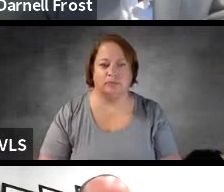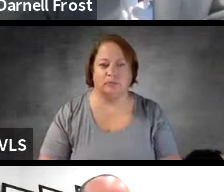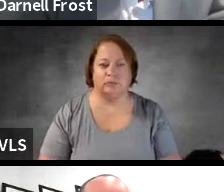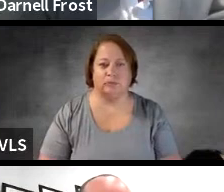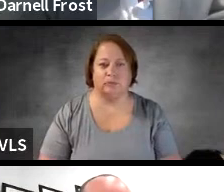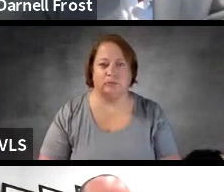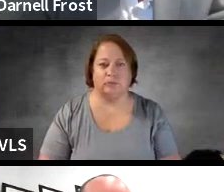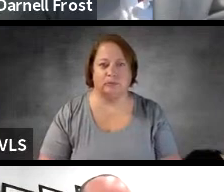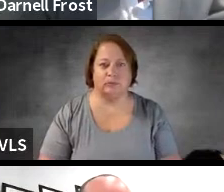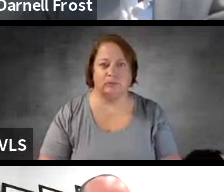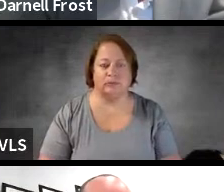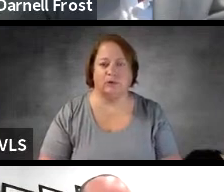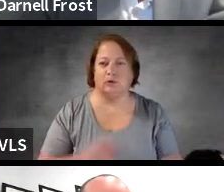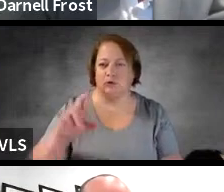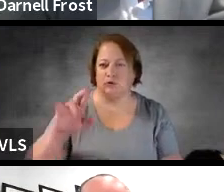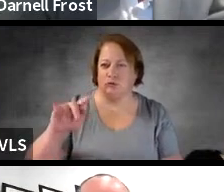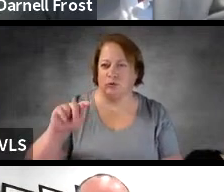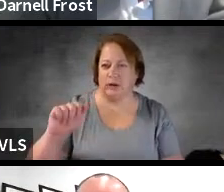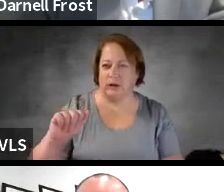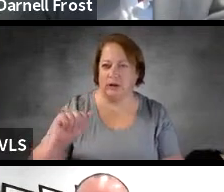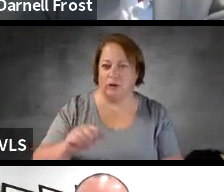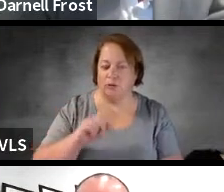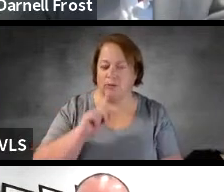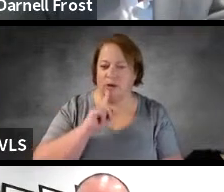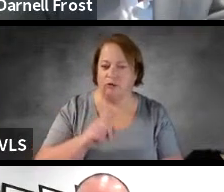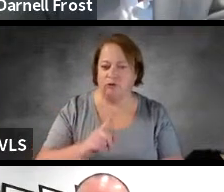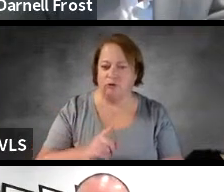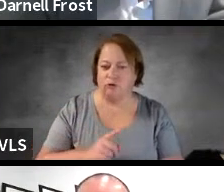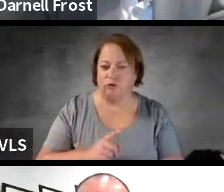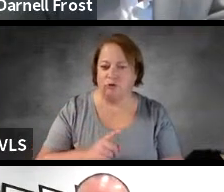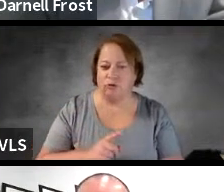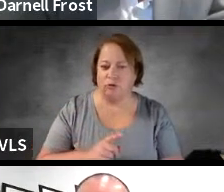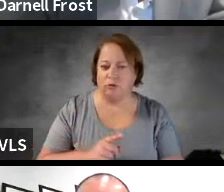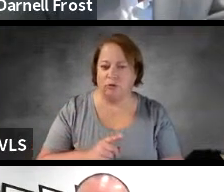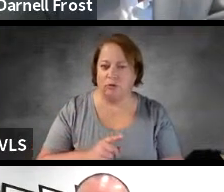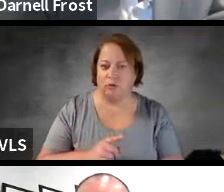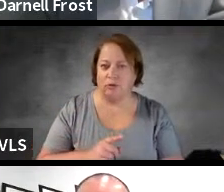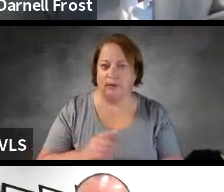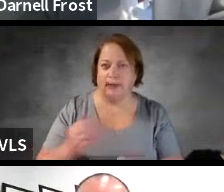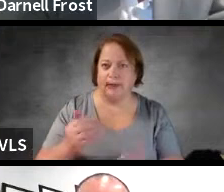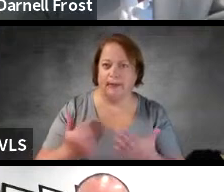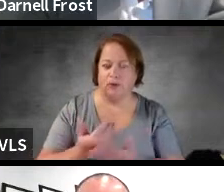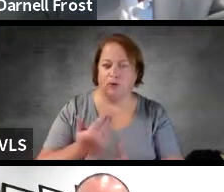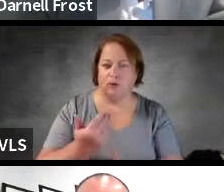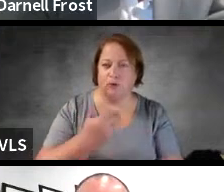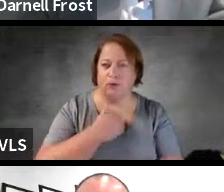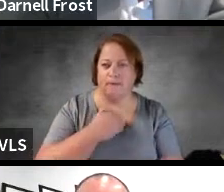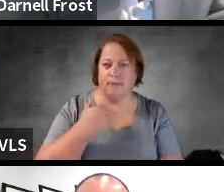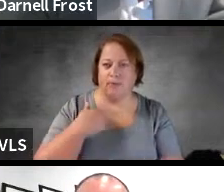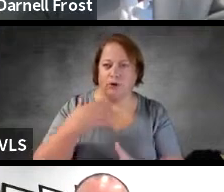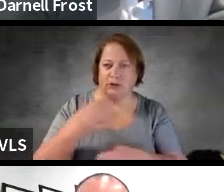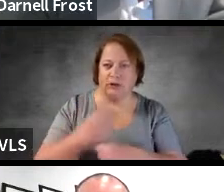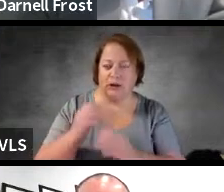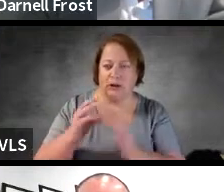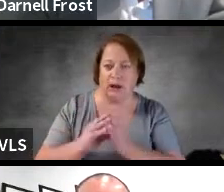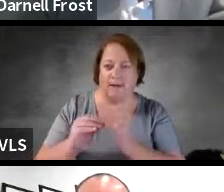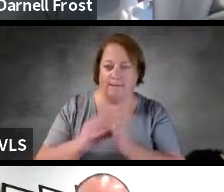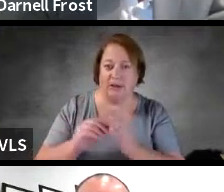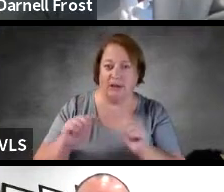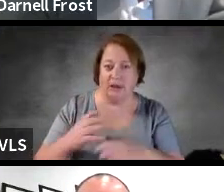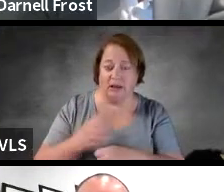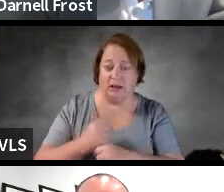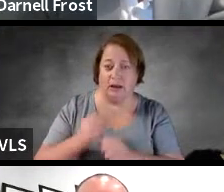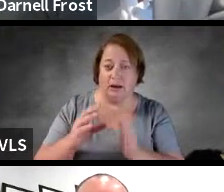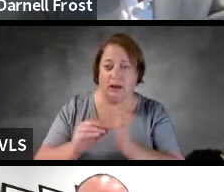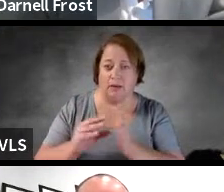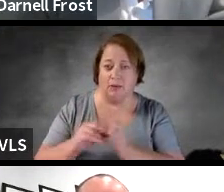Absolutely. Rita, could you make sure that our new members receive a copy? Can they get a copy of